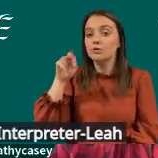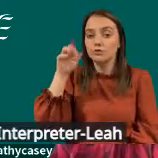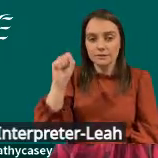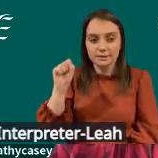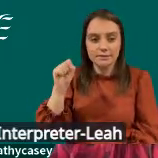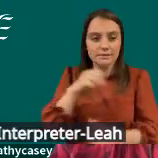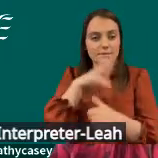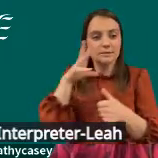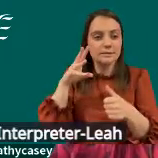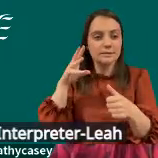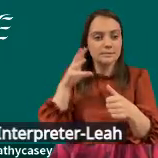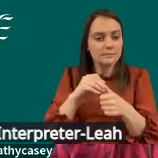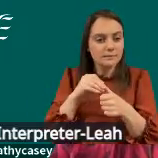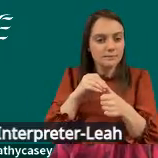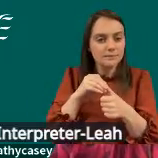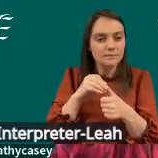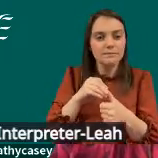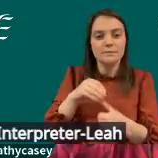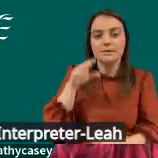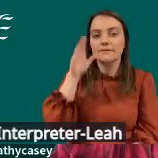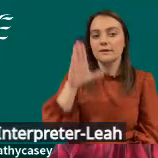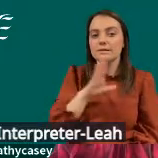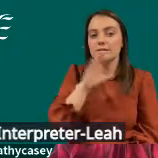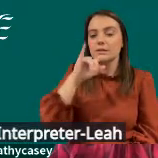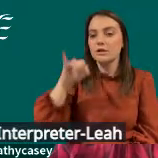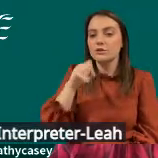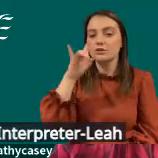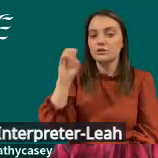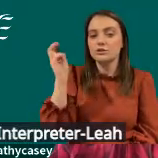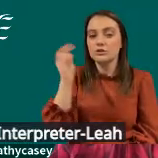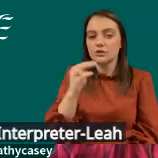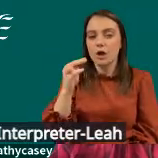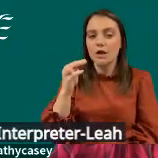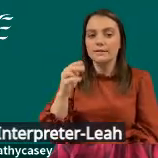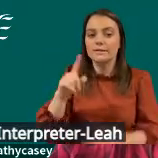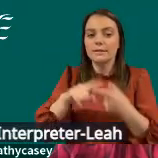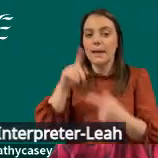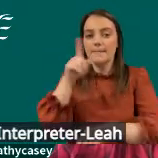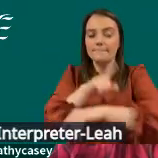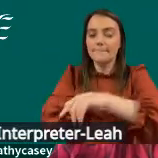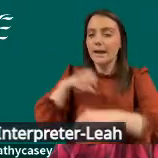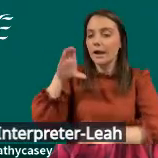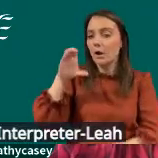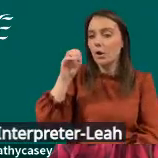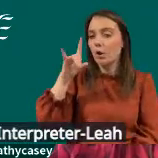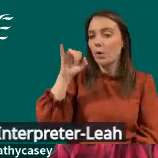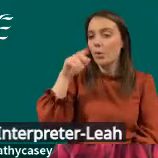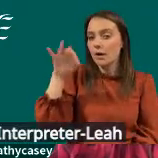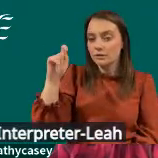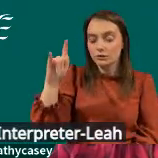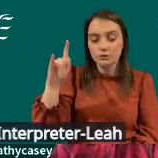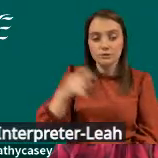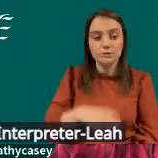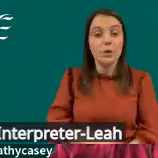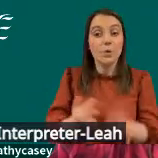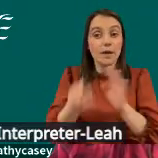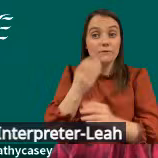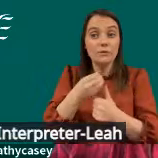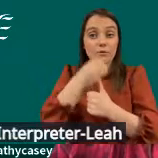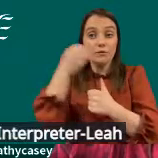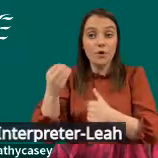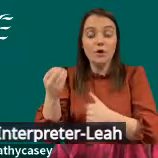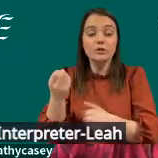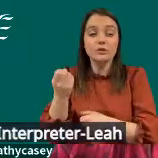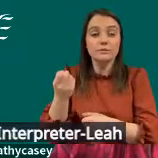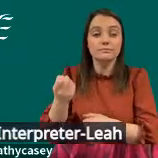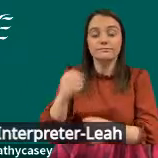we prefer to avoid these if at all possible. Again, if people are taking other drugs, it's very important that your doctor knows that so that they can